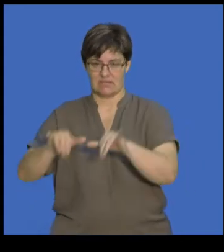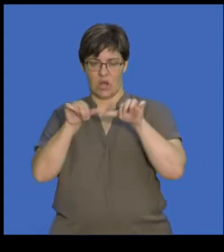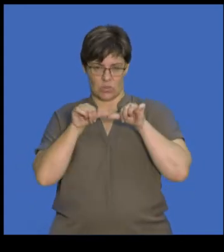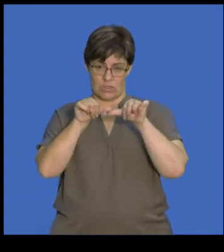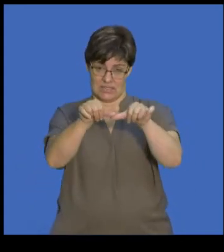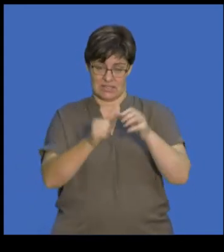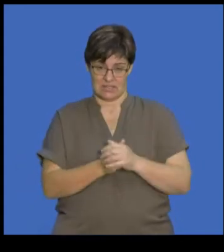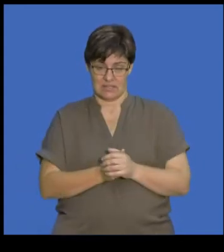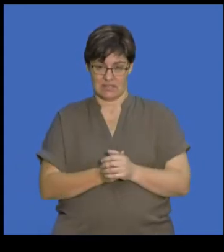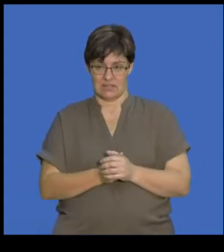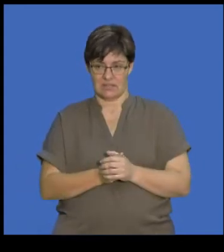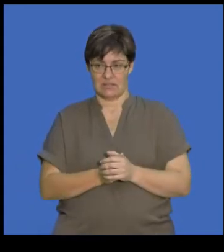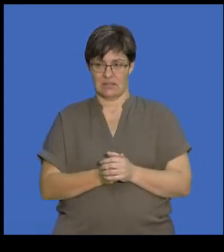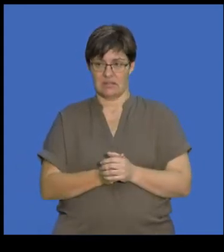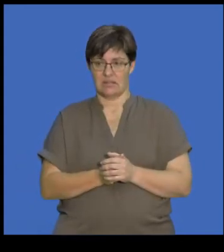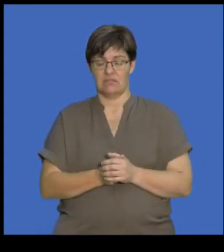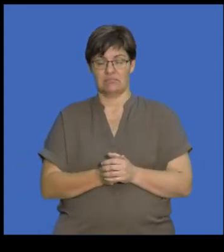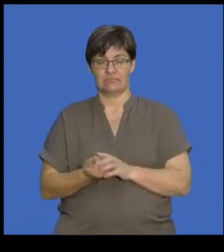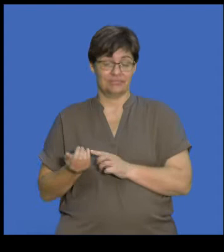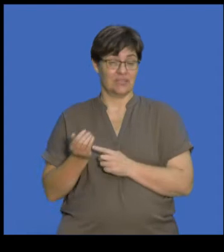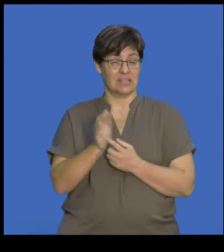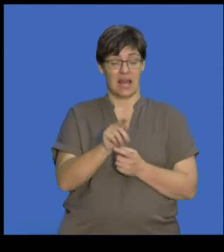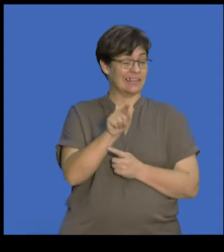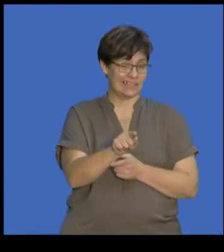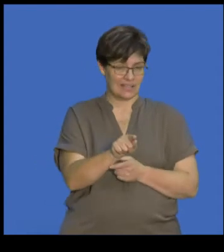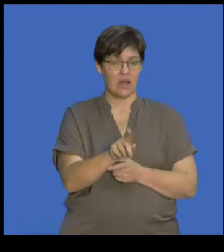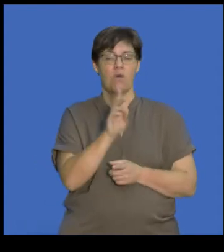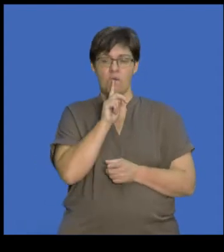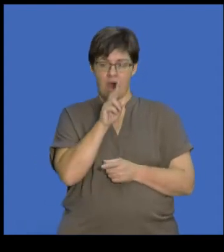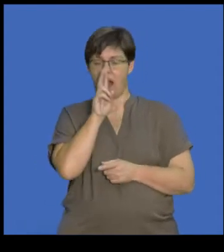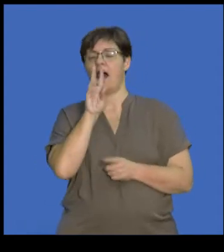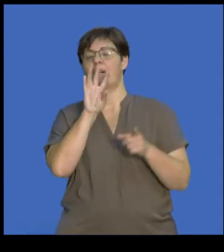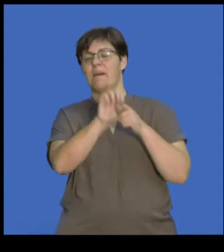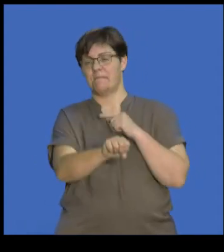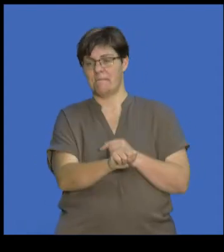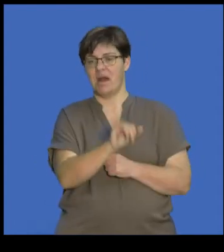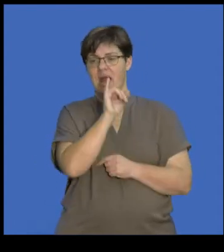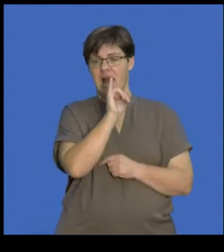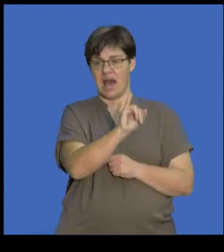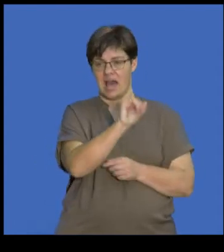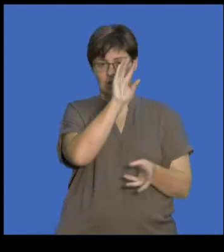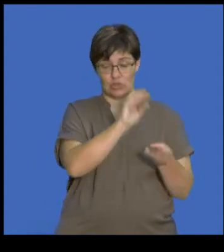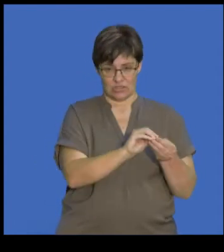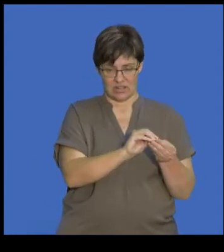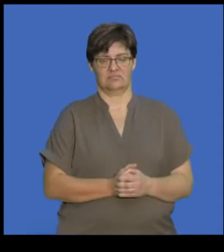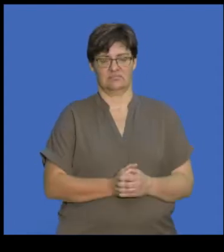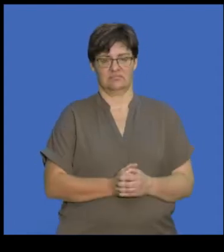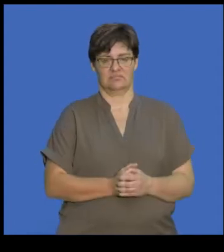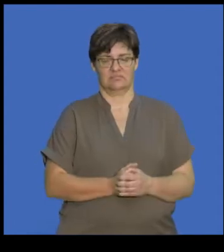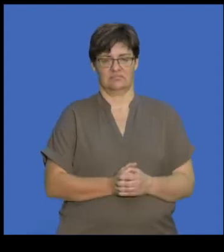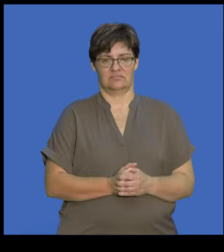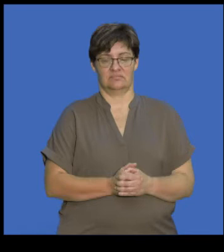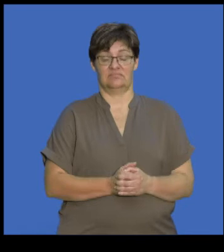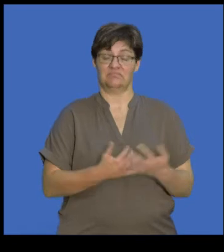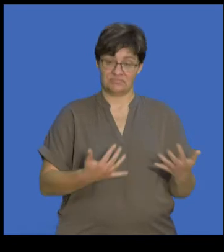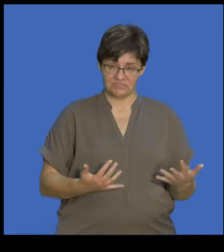to the next slide where we actually appreciate that current is divided, okay? So this is